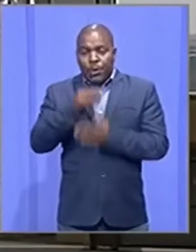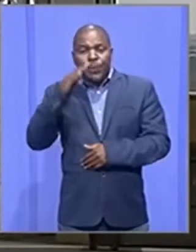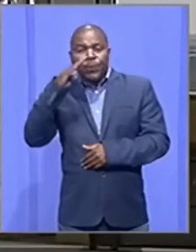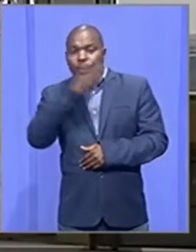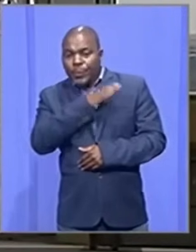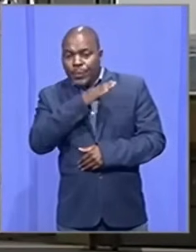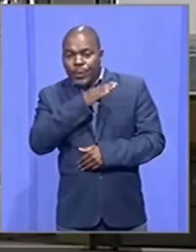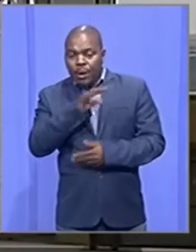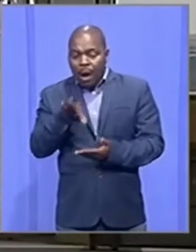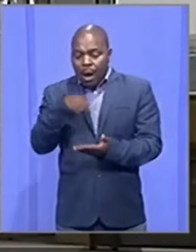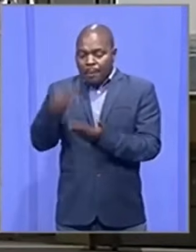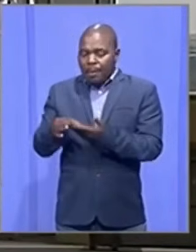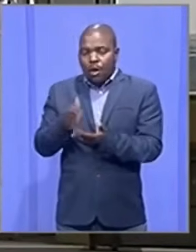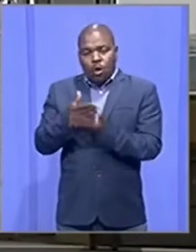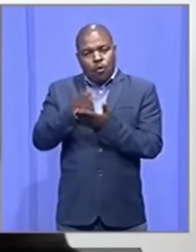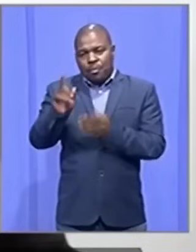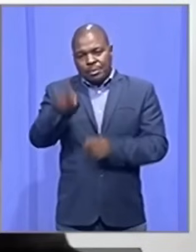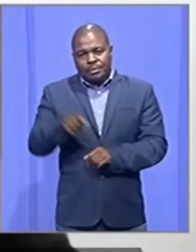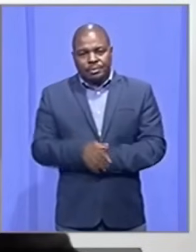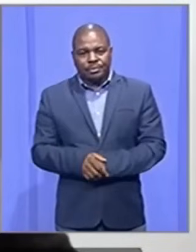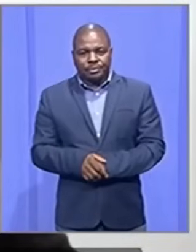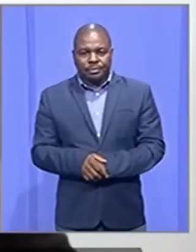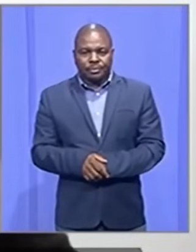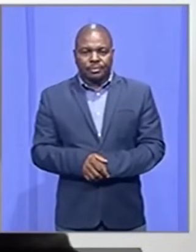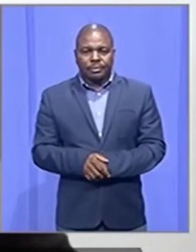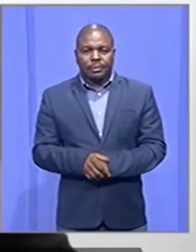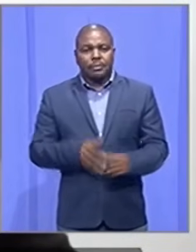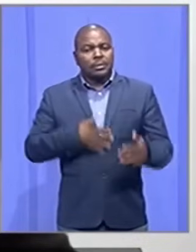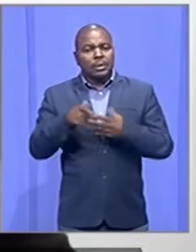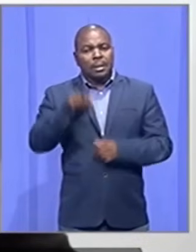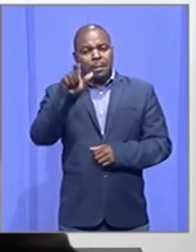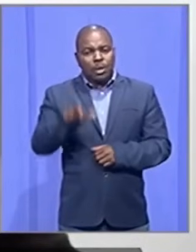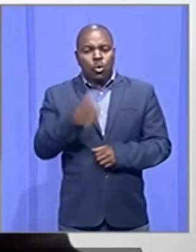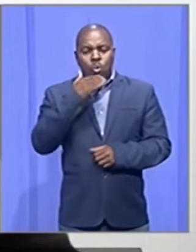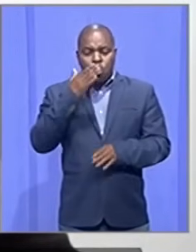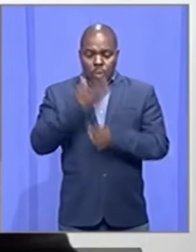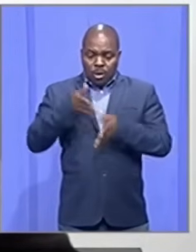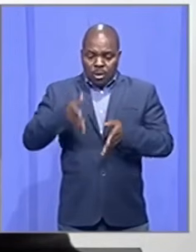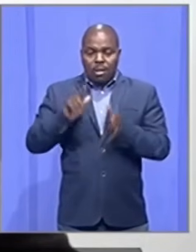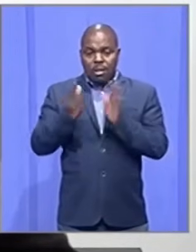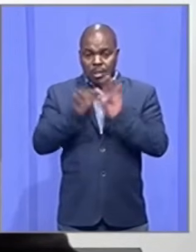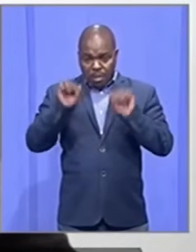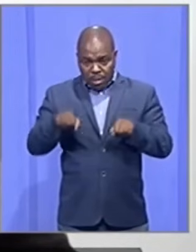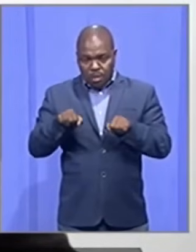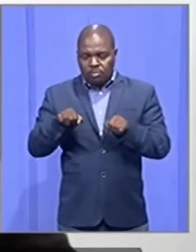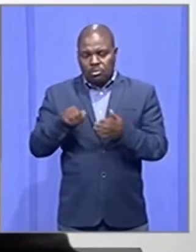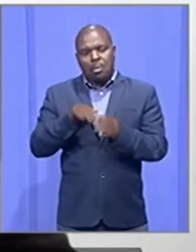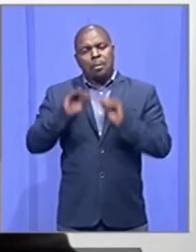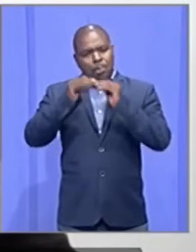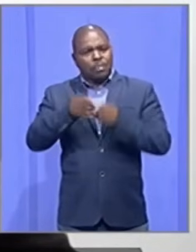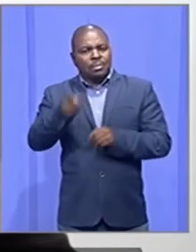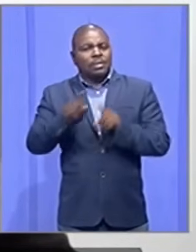ba lokelang ho fumana ditlhapiso. Anybody working legally should be protected. But in the case